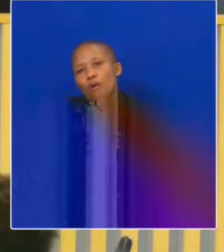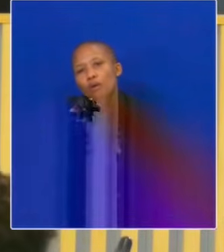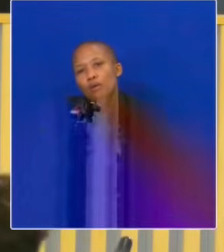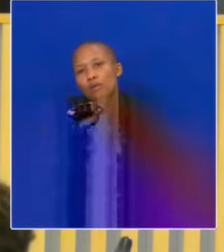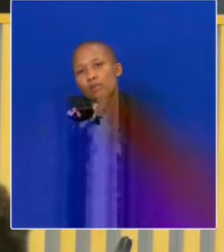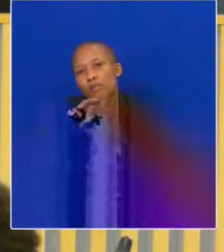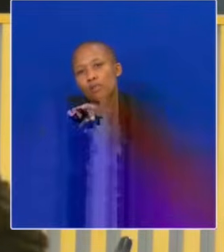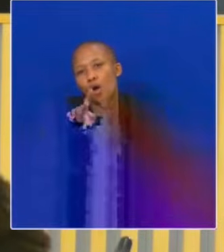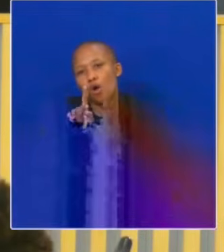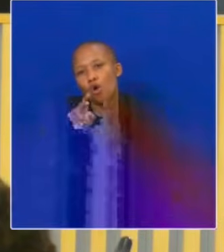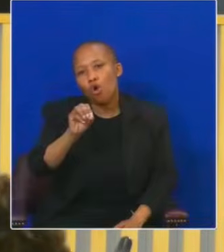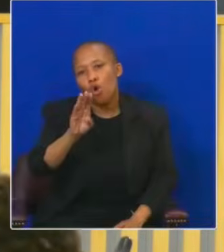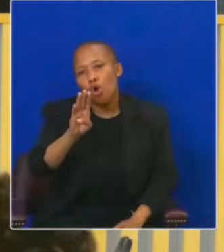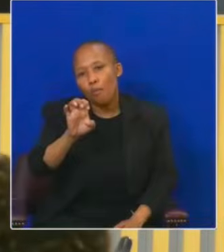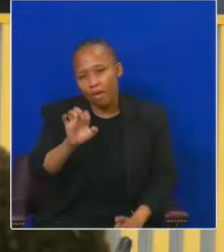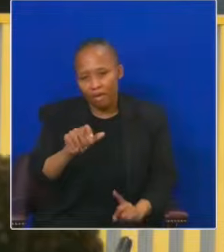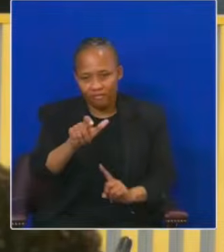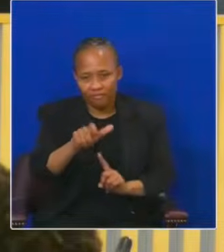and